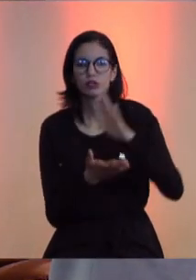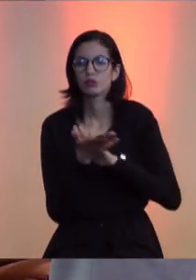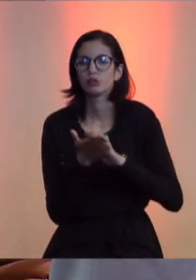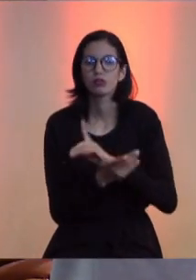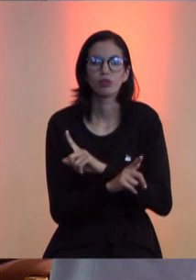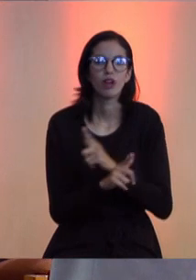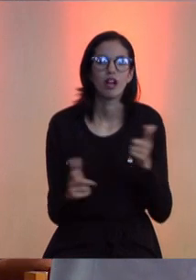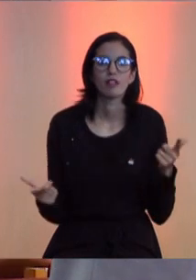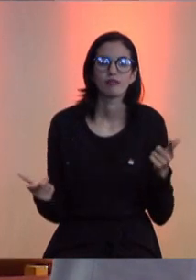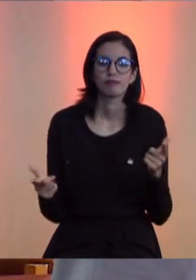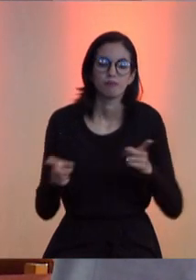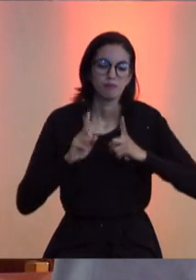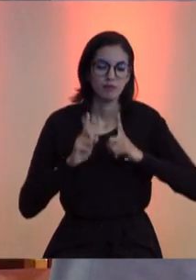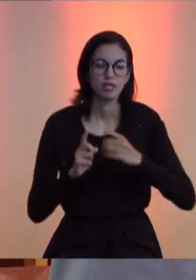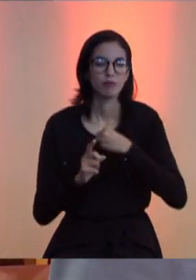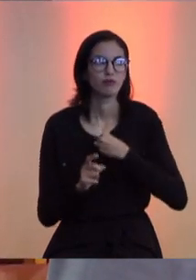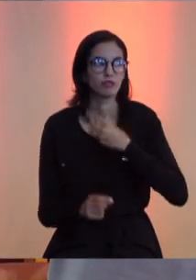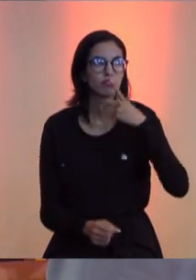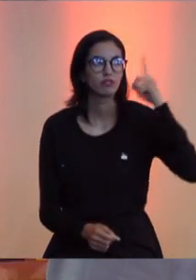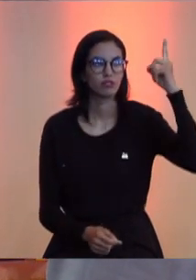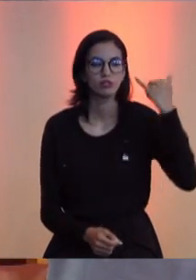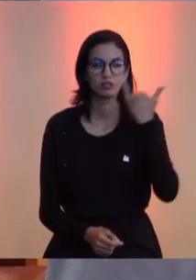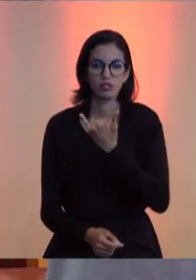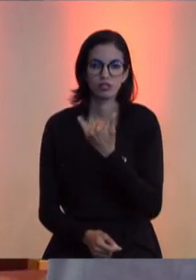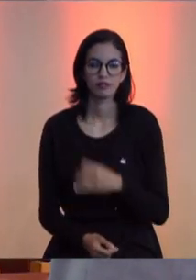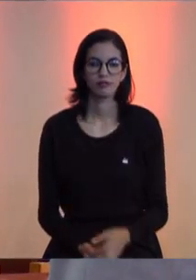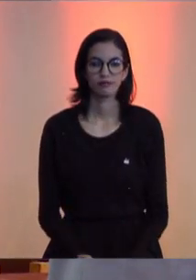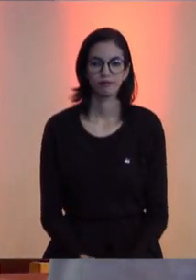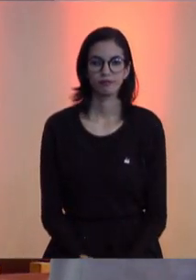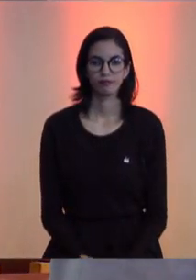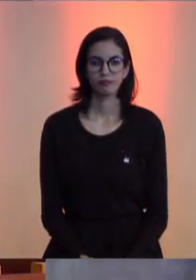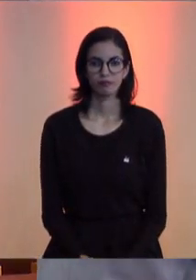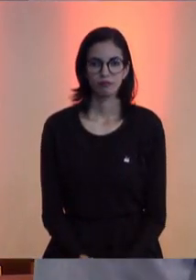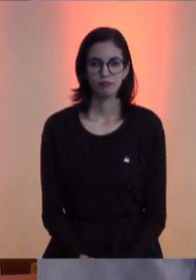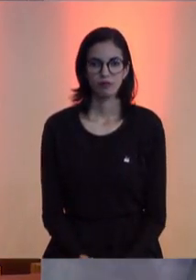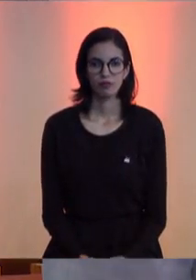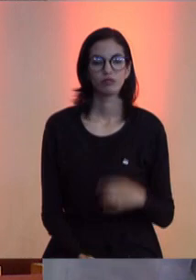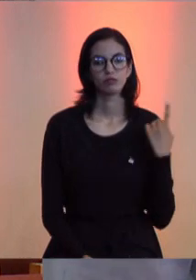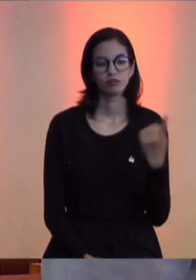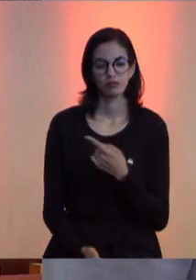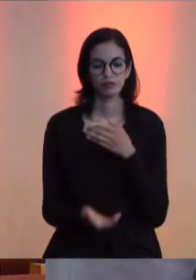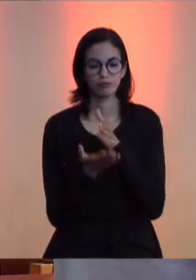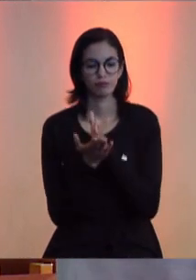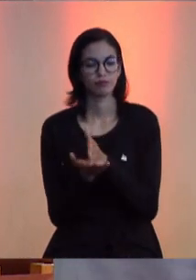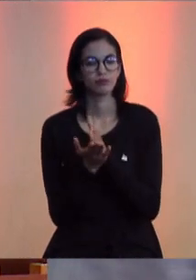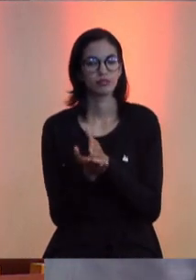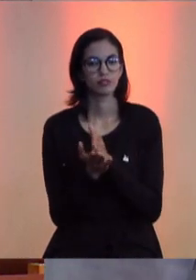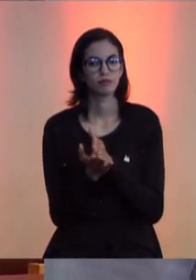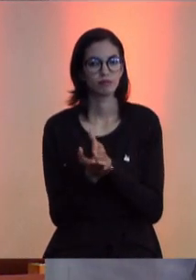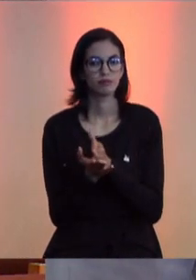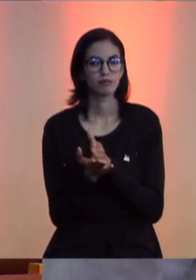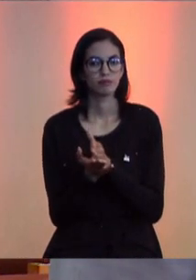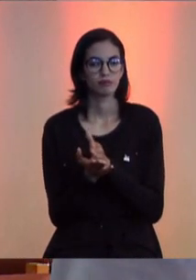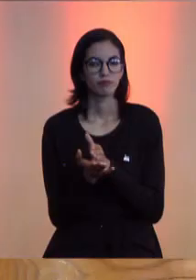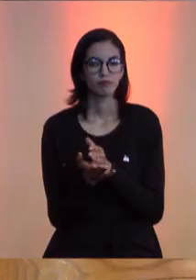Just stay strong in the faith. Mantengámonos firmes y fuertes